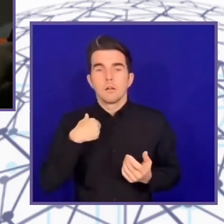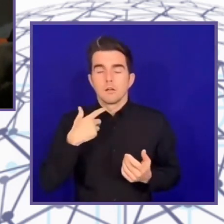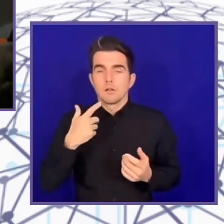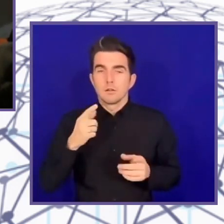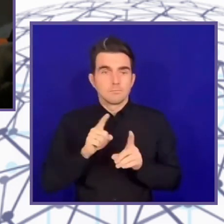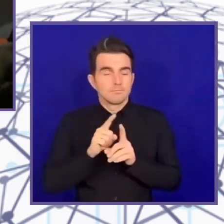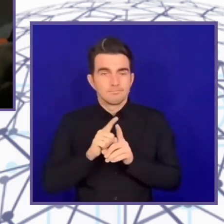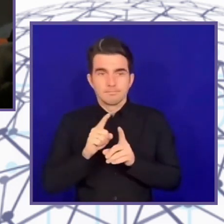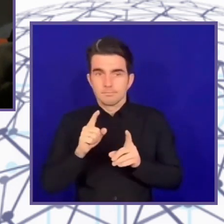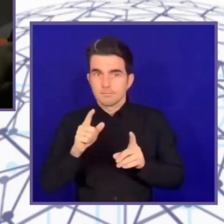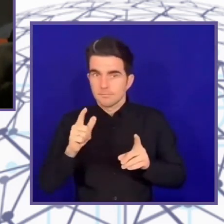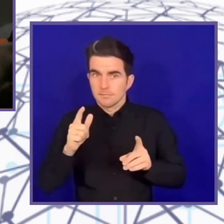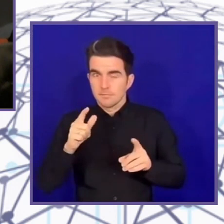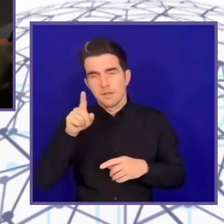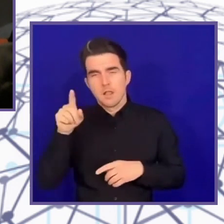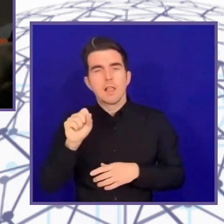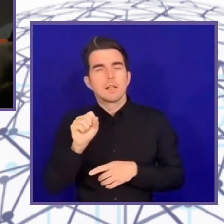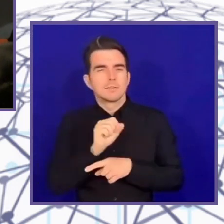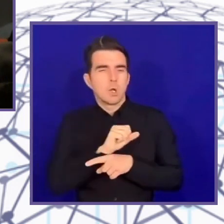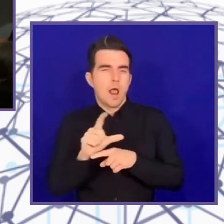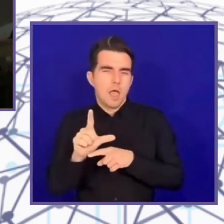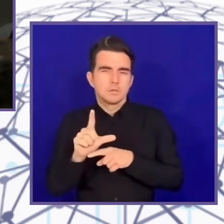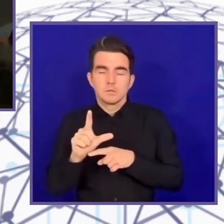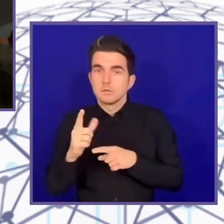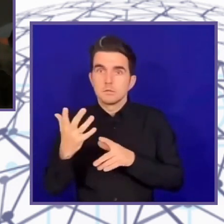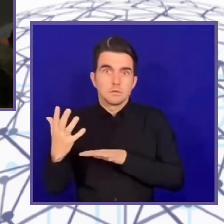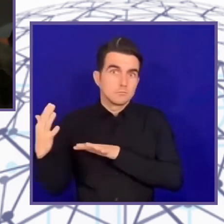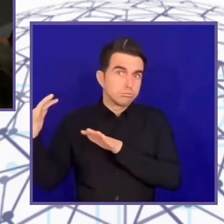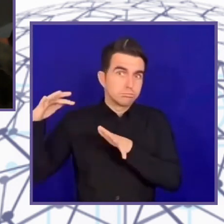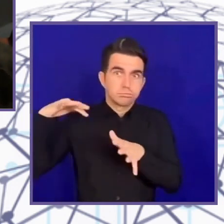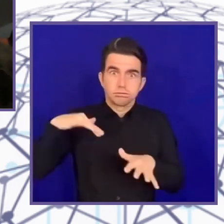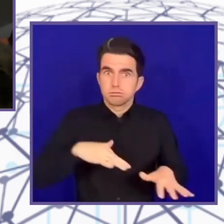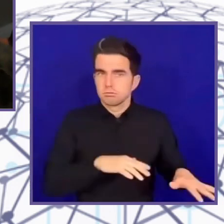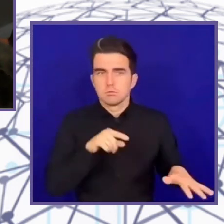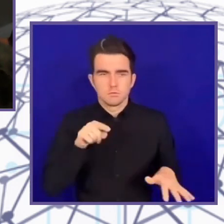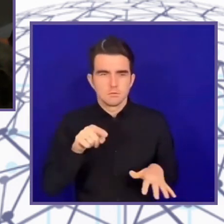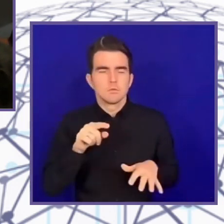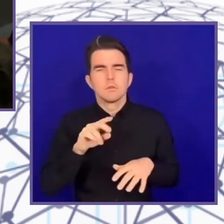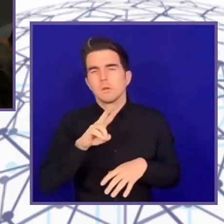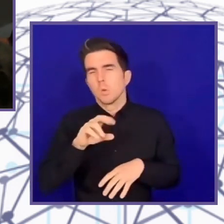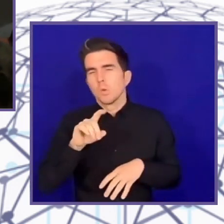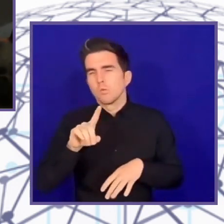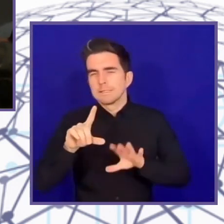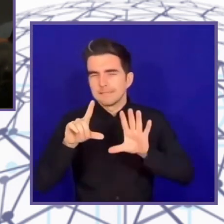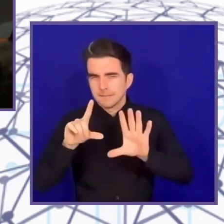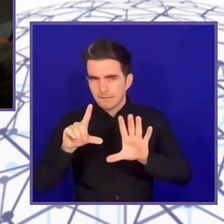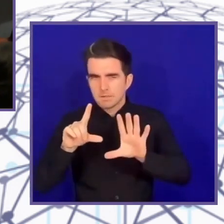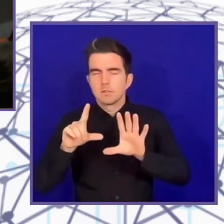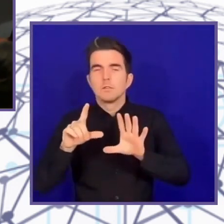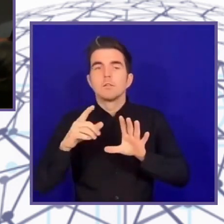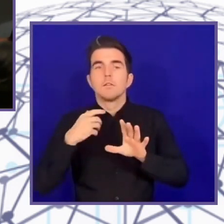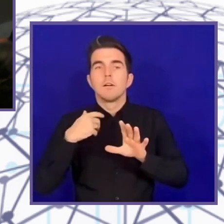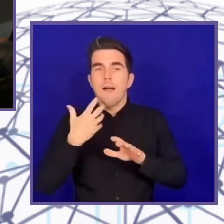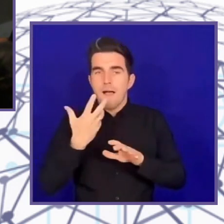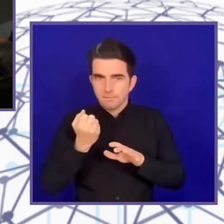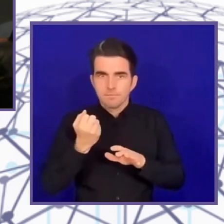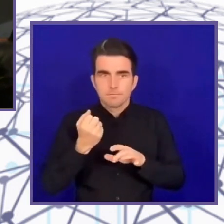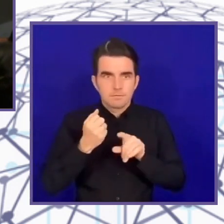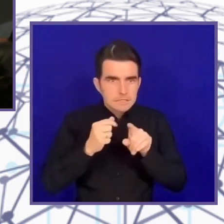people who experienced various forms of disability thereafter. So these